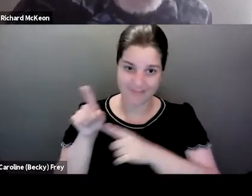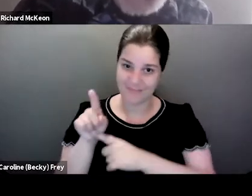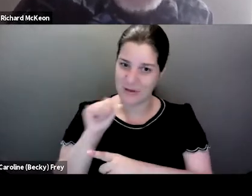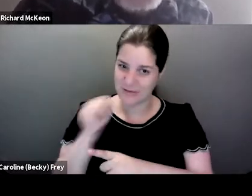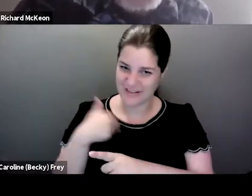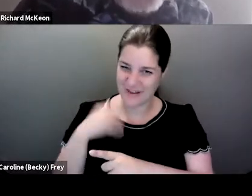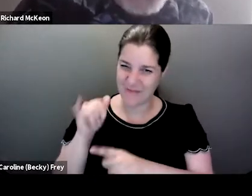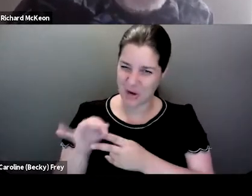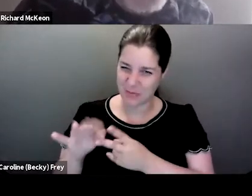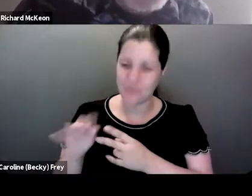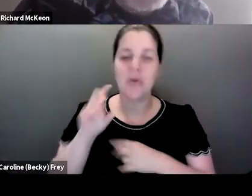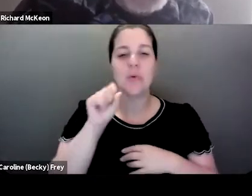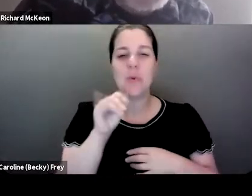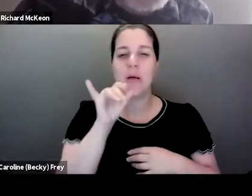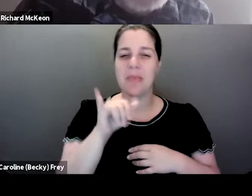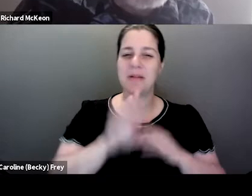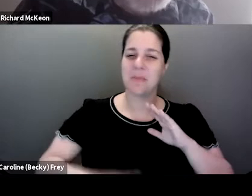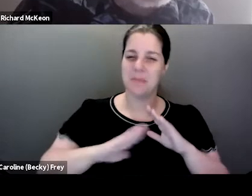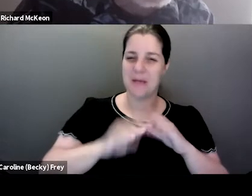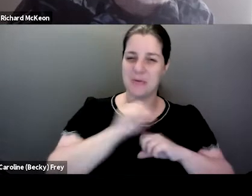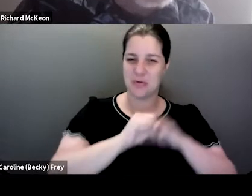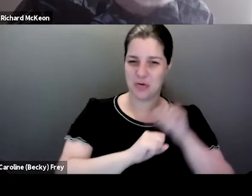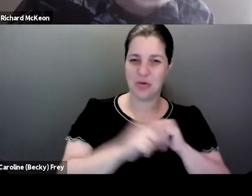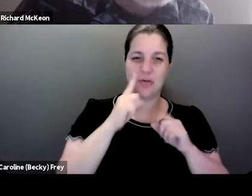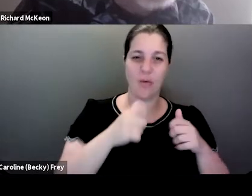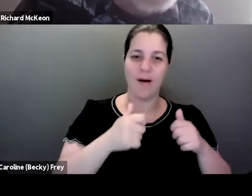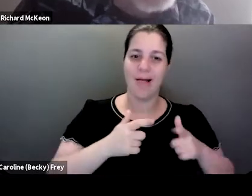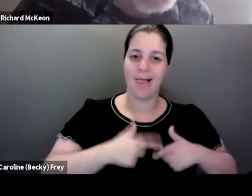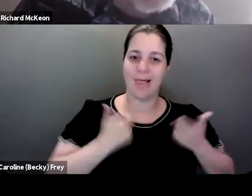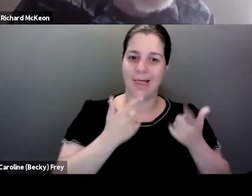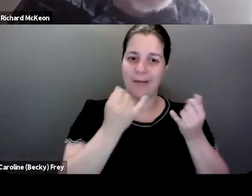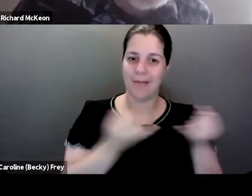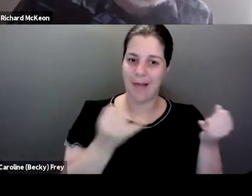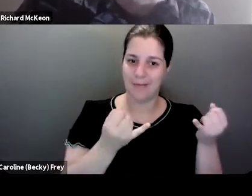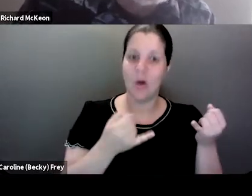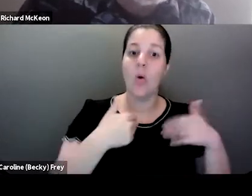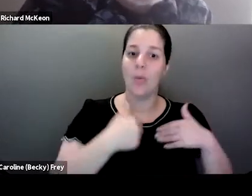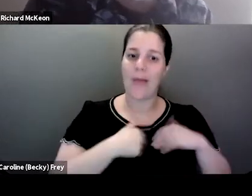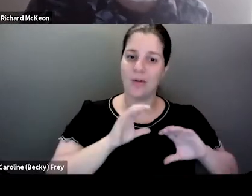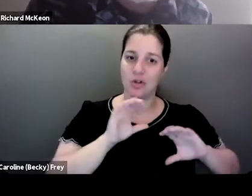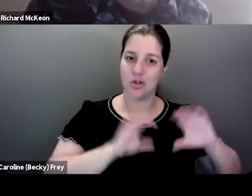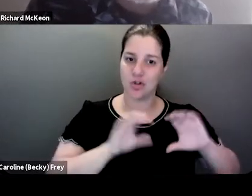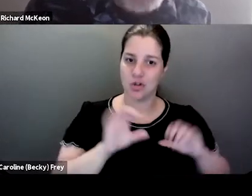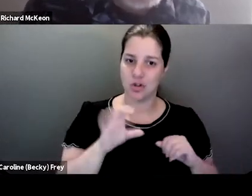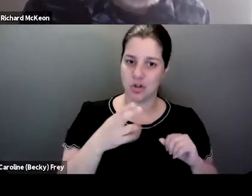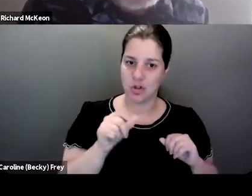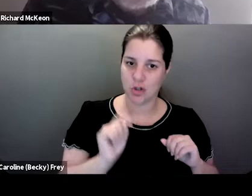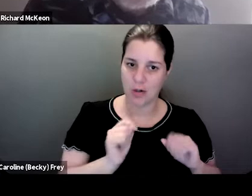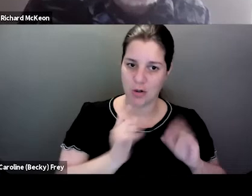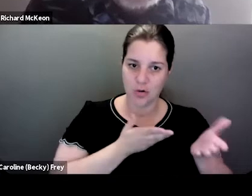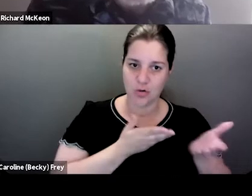So that's the basic structure of the Lifeline. The Lifeline also has a chat service, and it has a